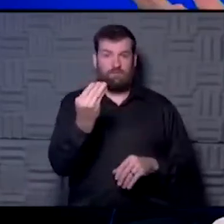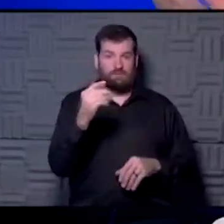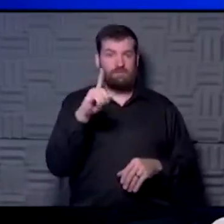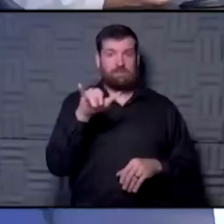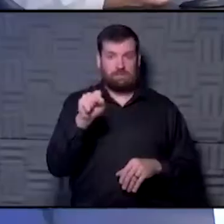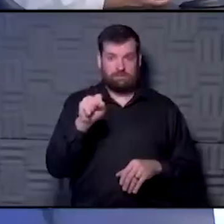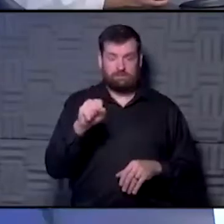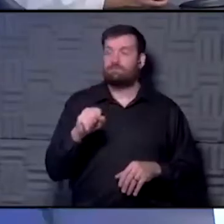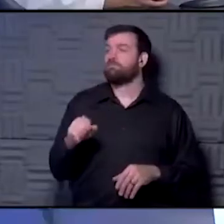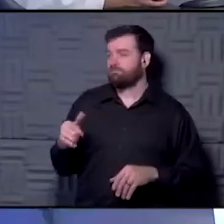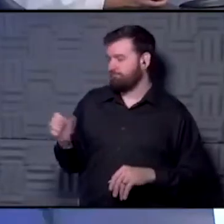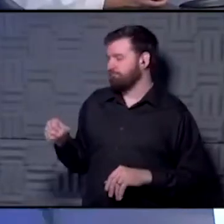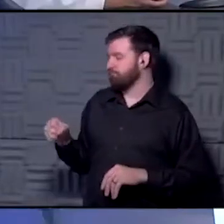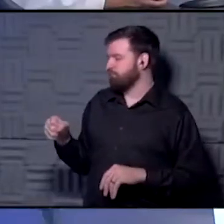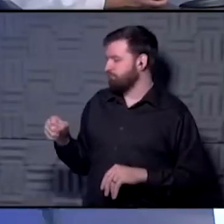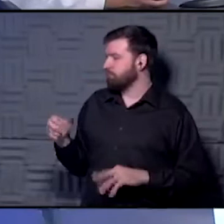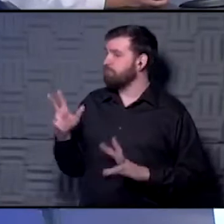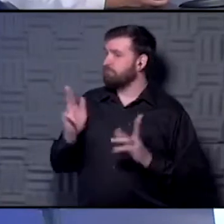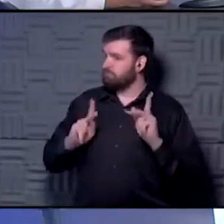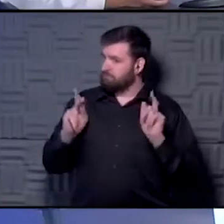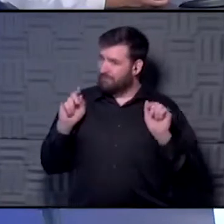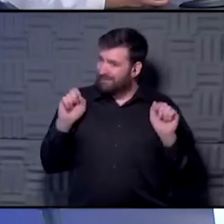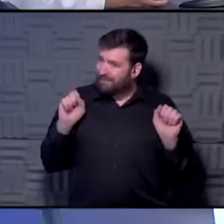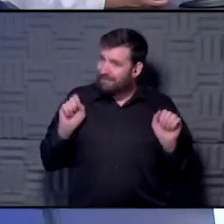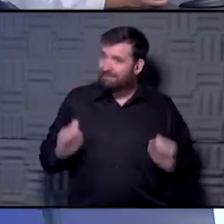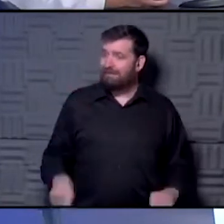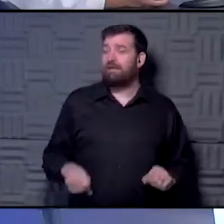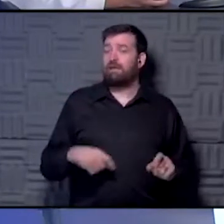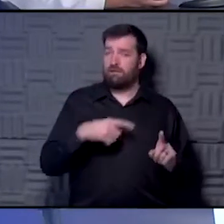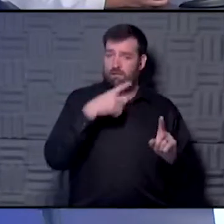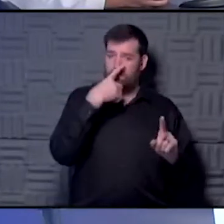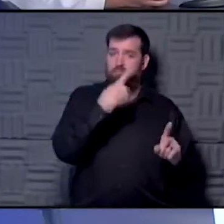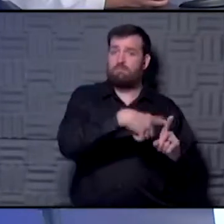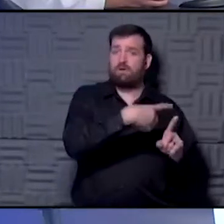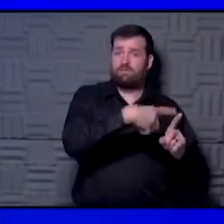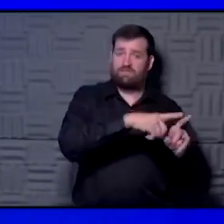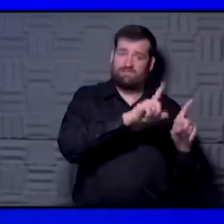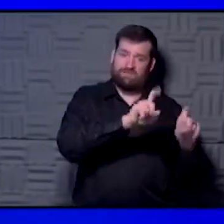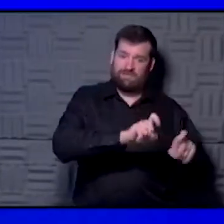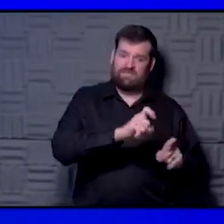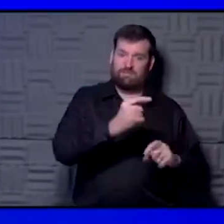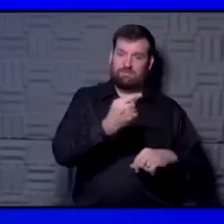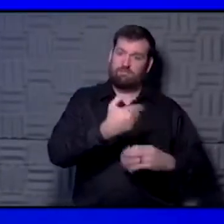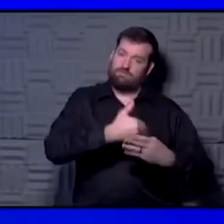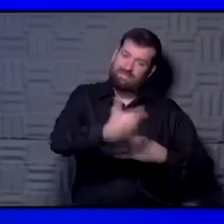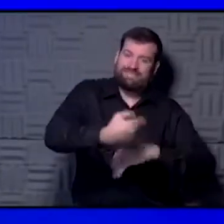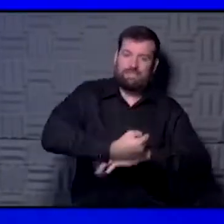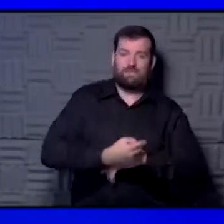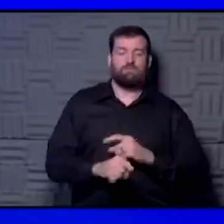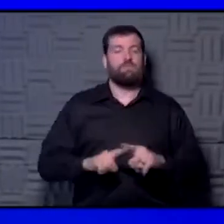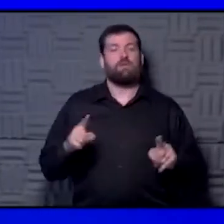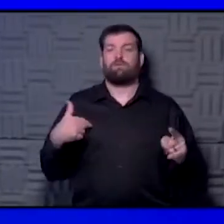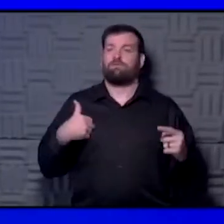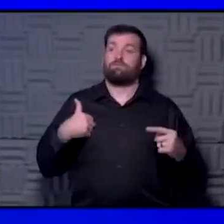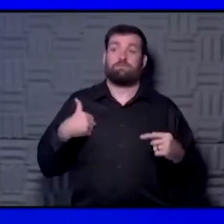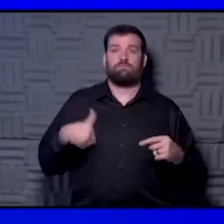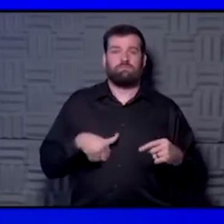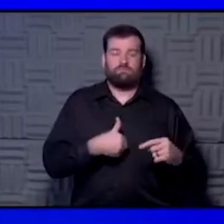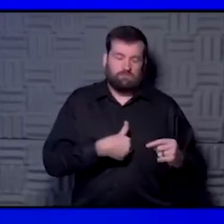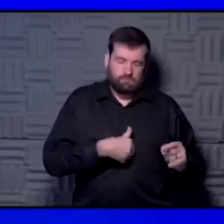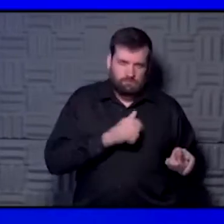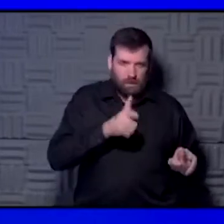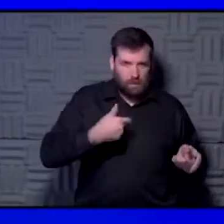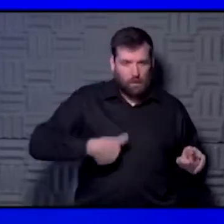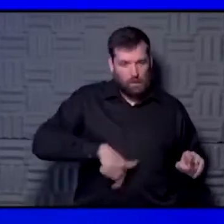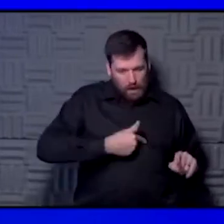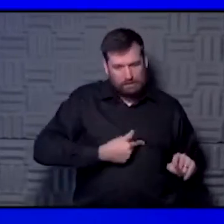know. Yeah, people can have positive tests one day after, but we have always said, and not we, but really,